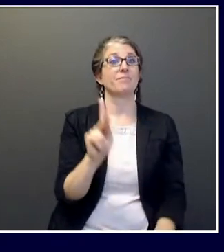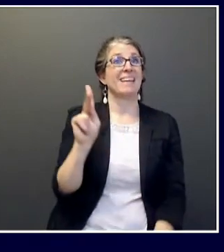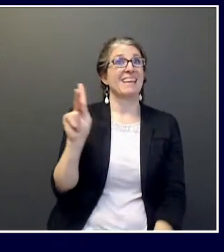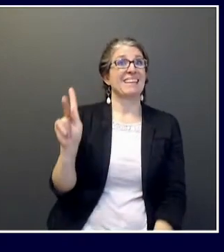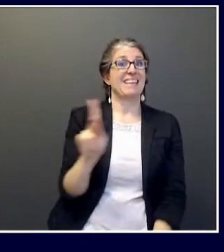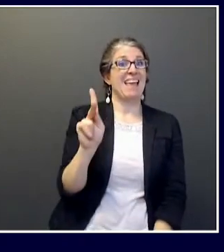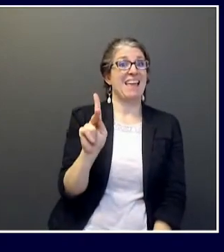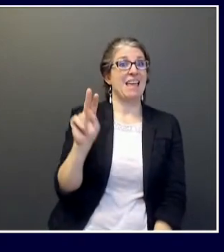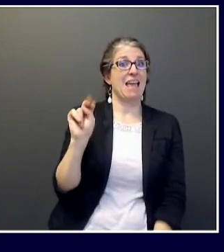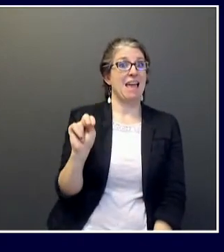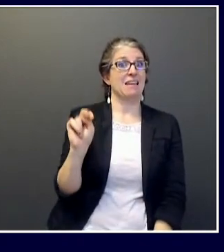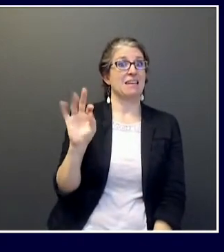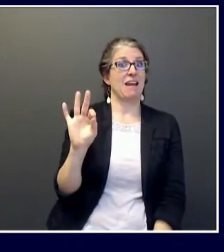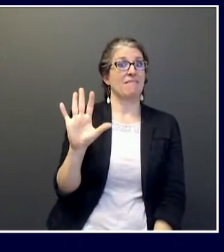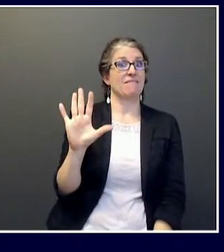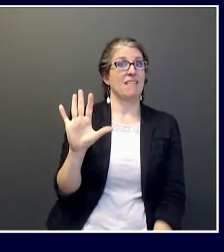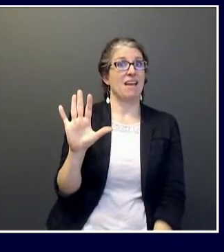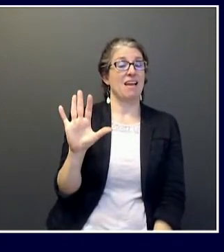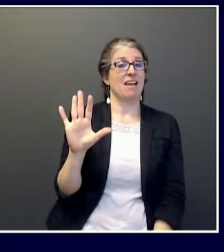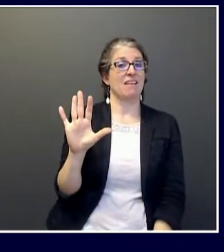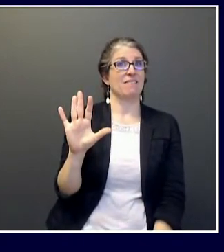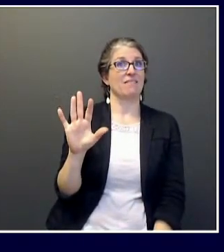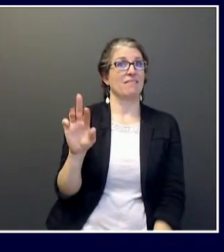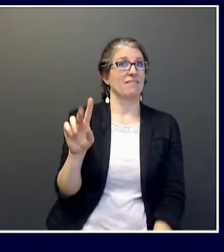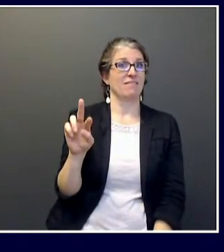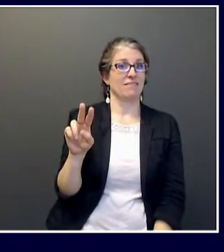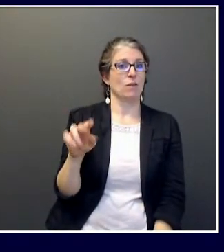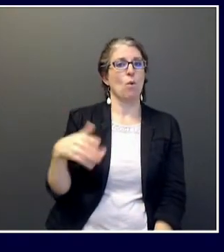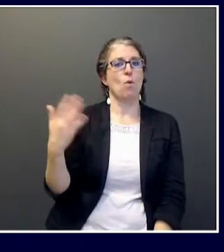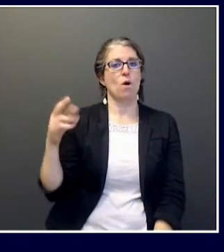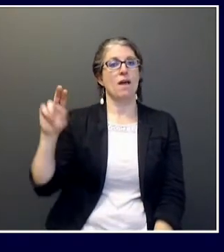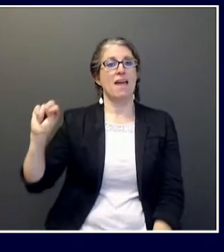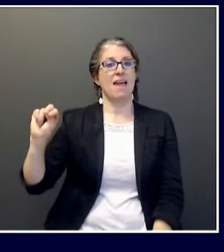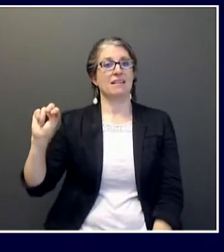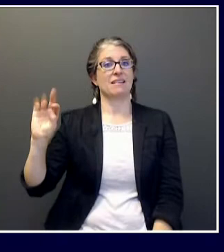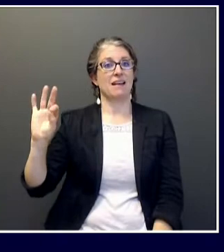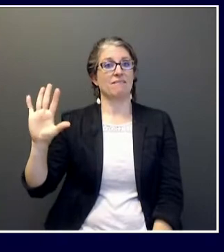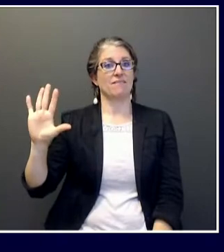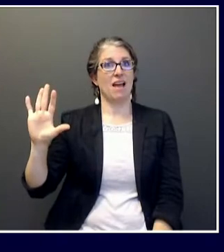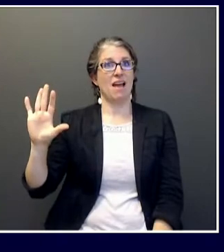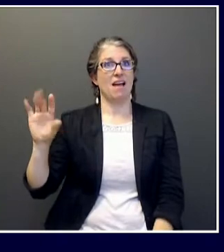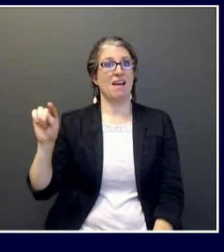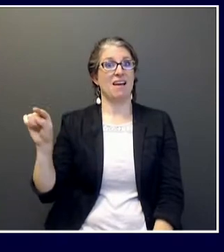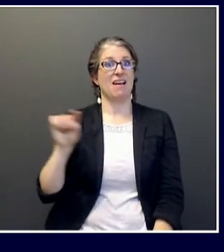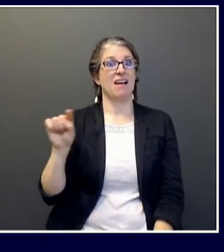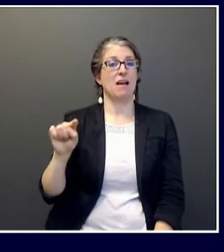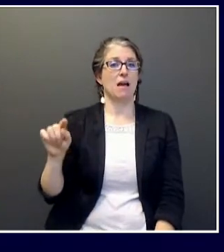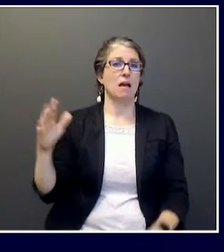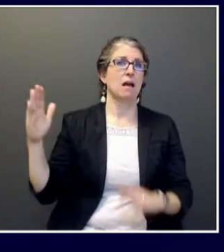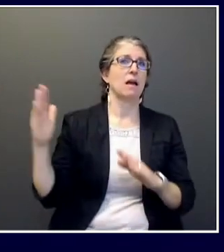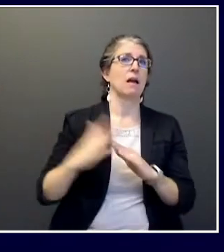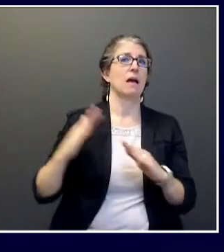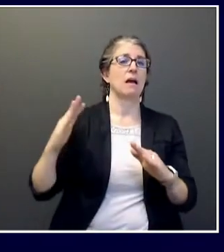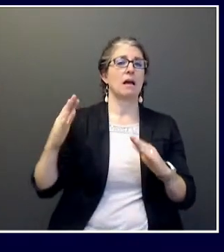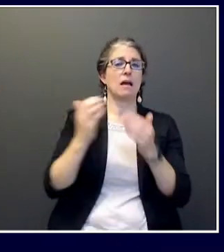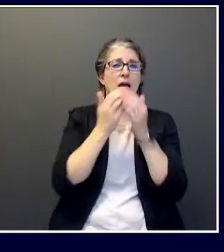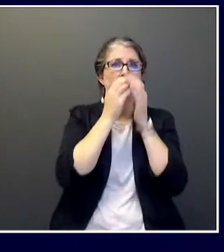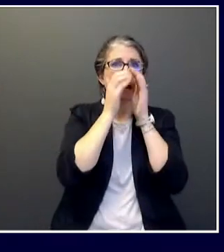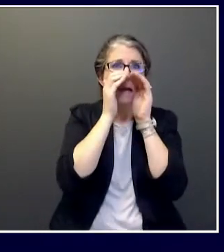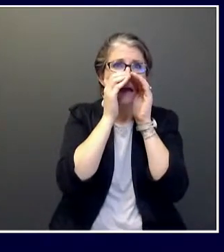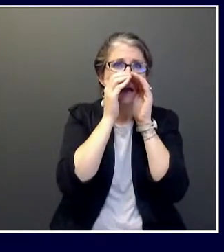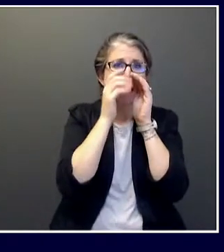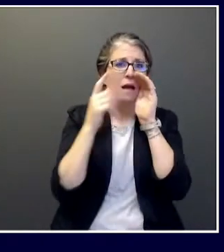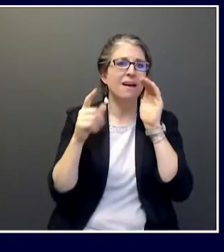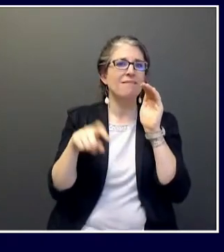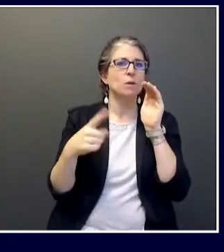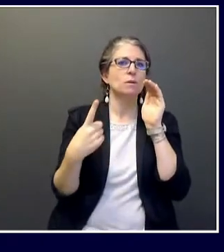get maximum benefit from an N95, you have to go through the full fit testing process that, Amy, you're aware of. You've been